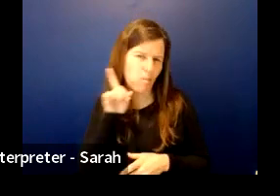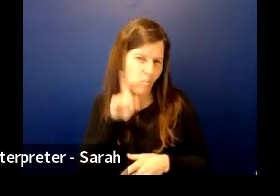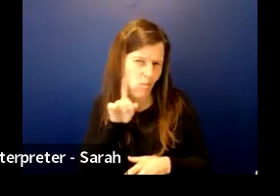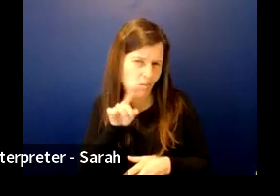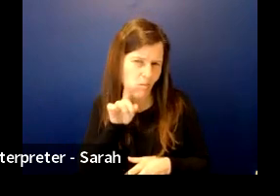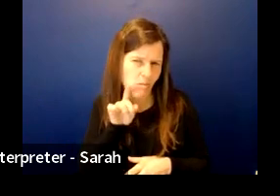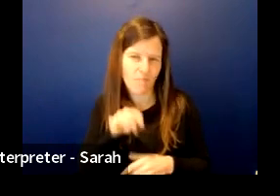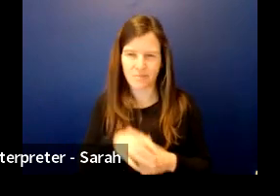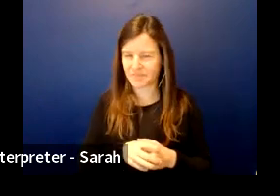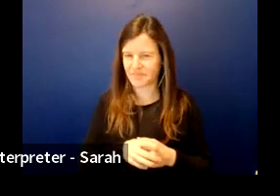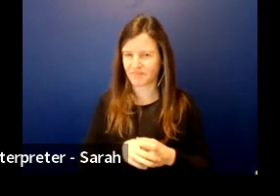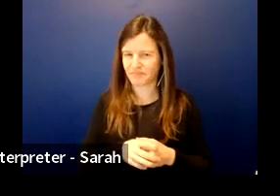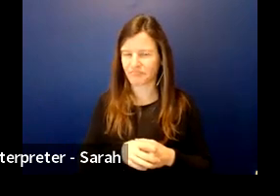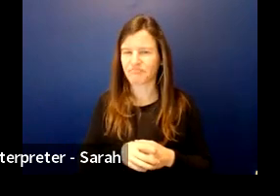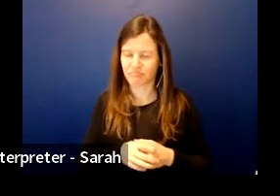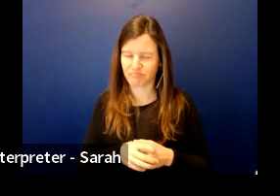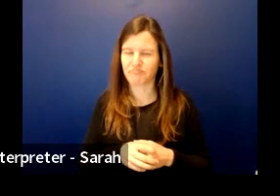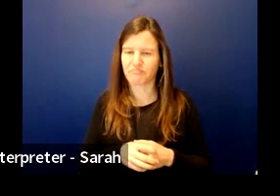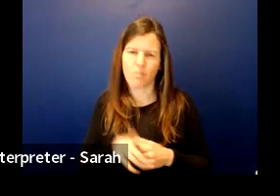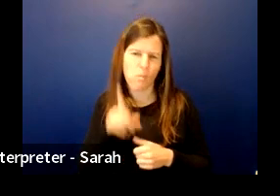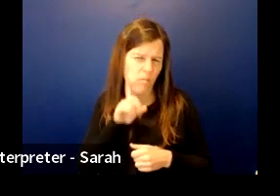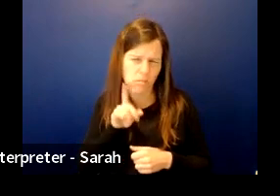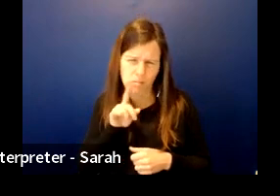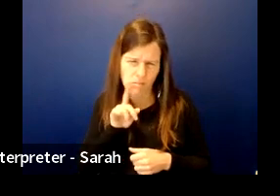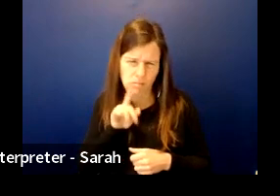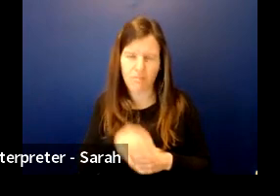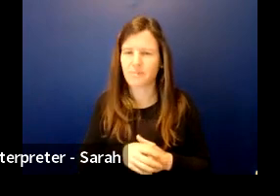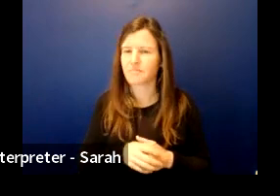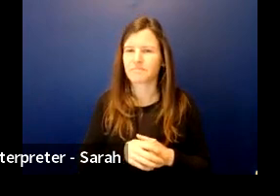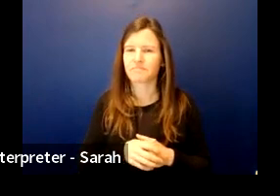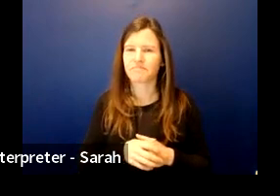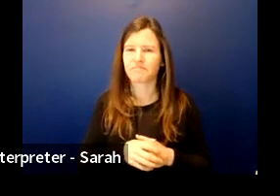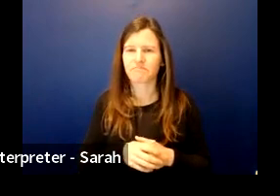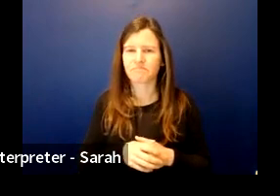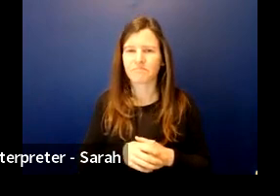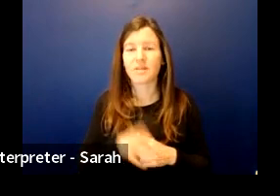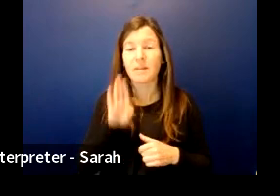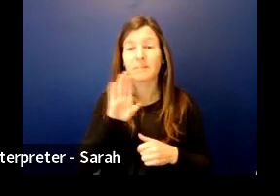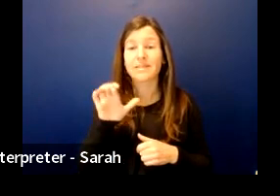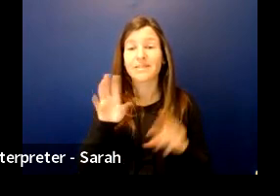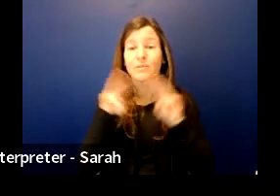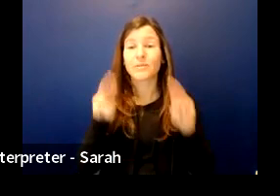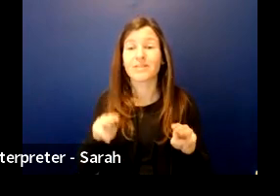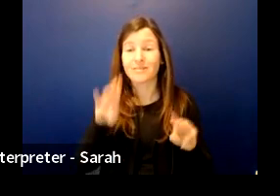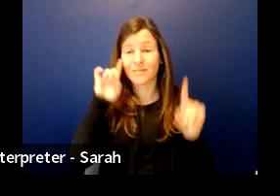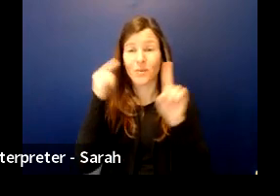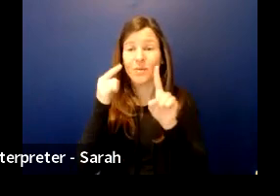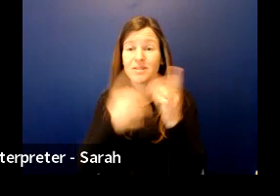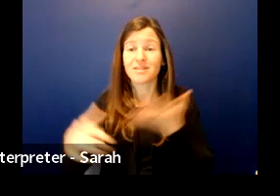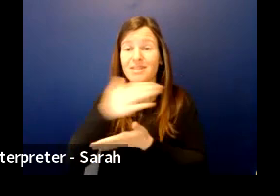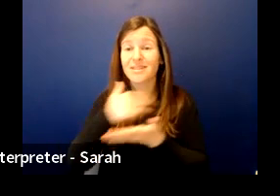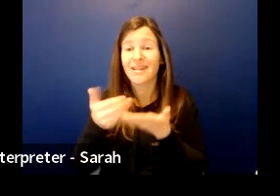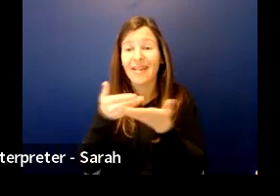false. That's the correct answer. So the mandate of the Royal BC Museum is to collect objects and items from